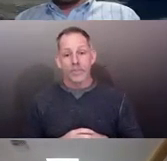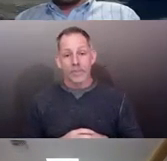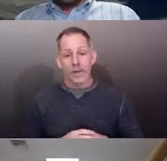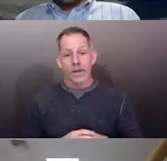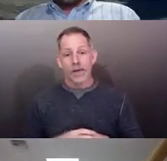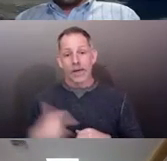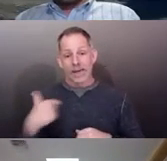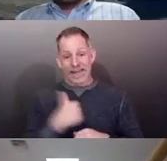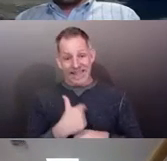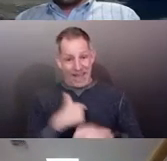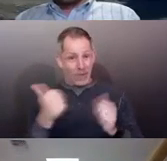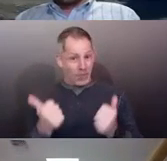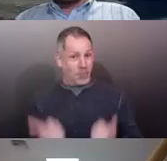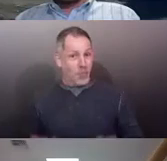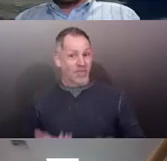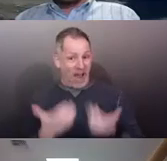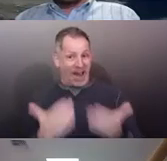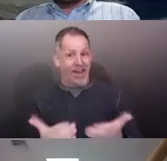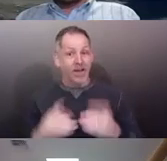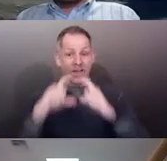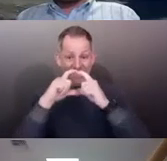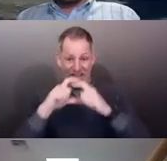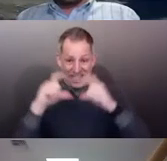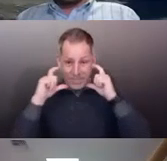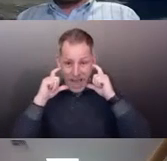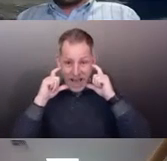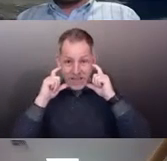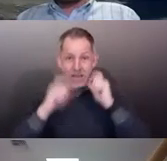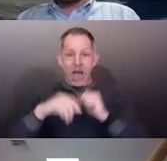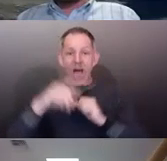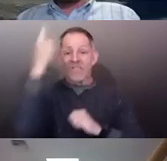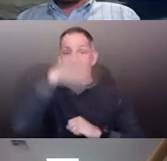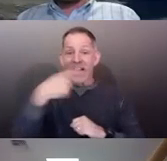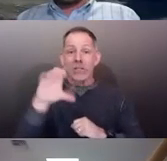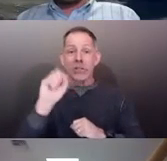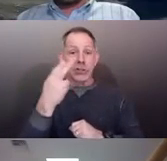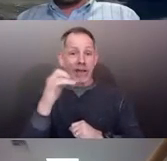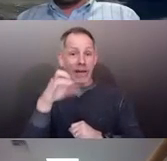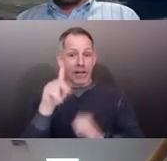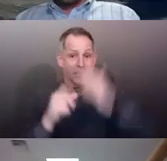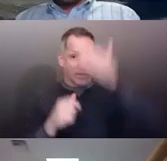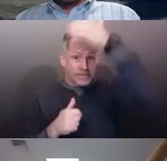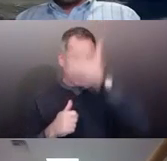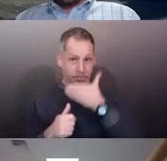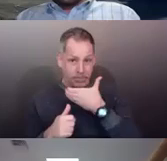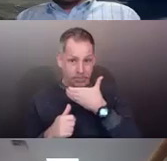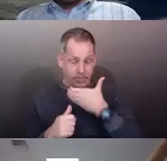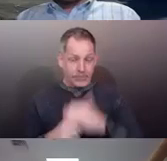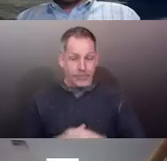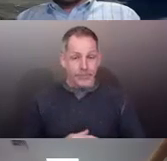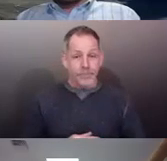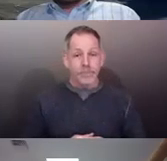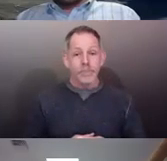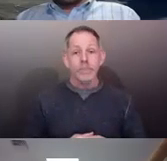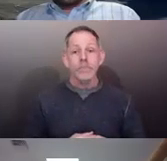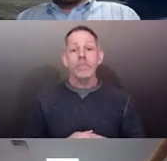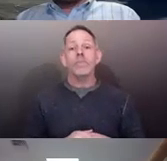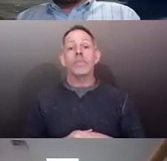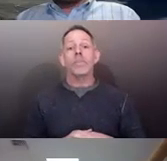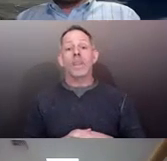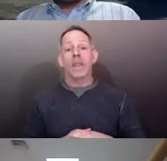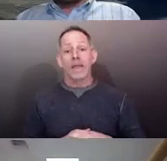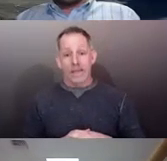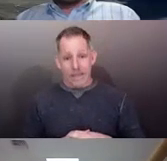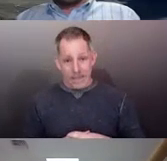your help. And I do want to recognize the cities, towns, and tribes really stepped up. The library system, Snow Isle